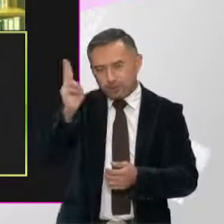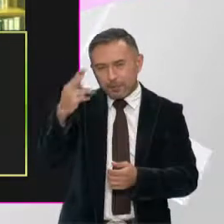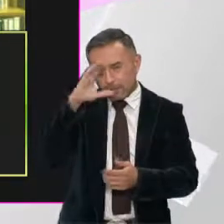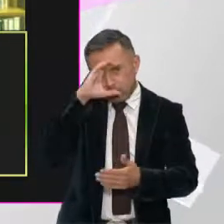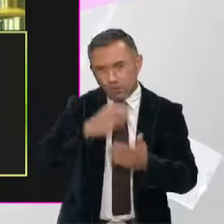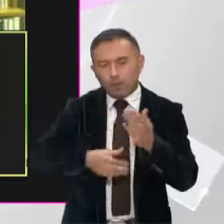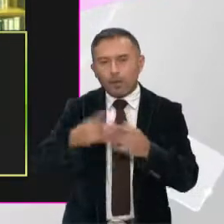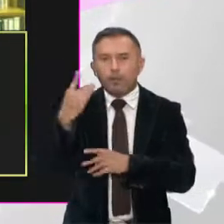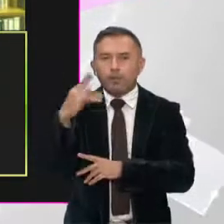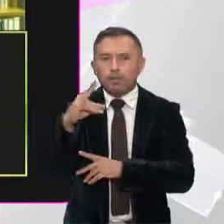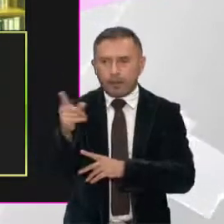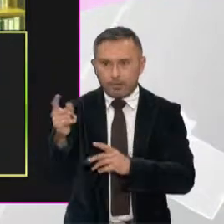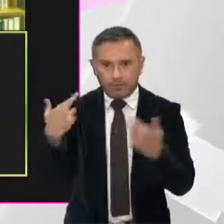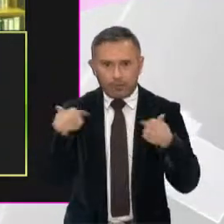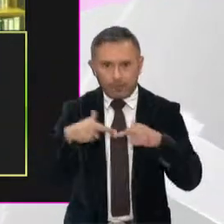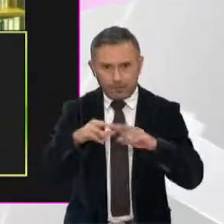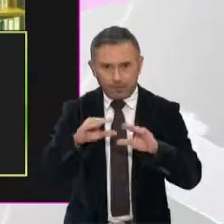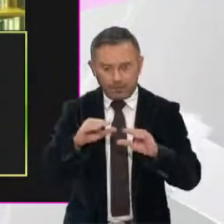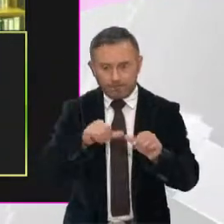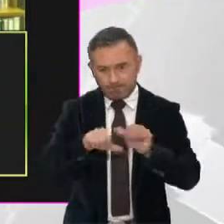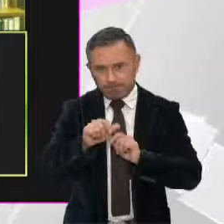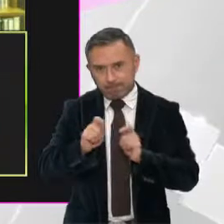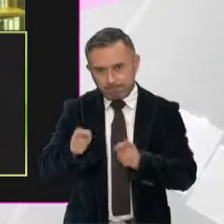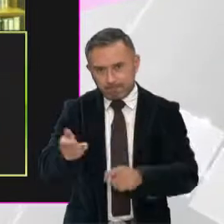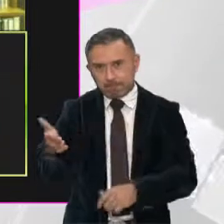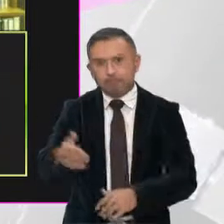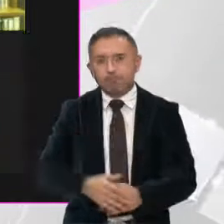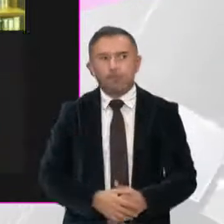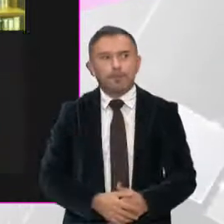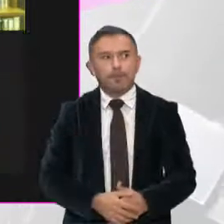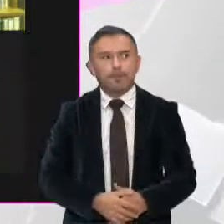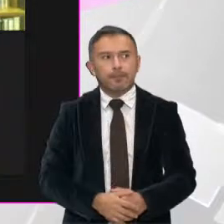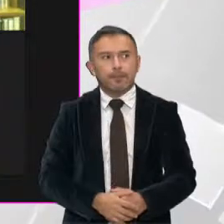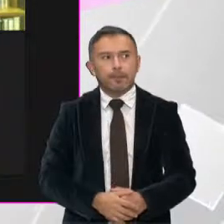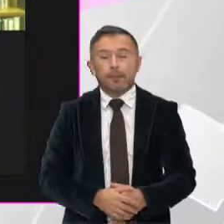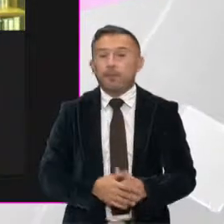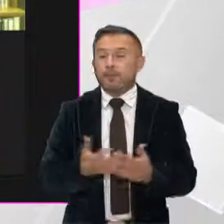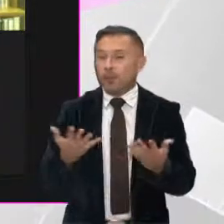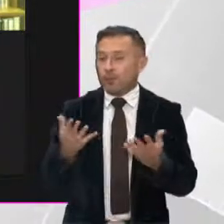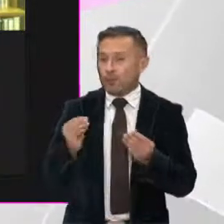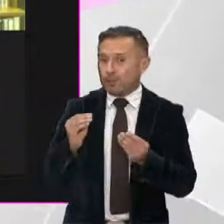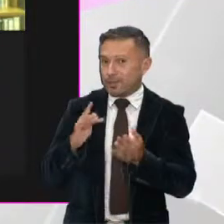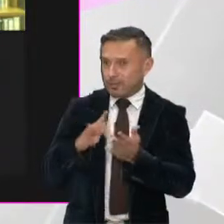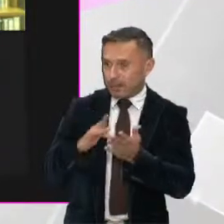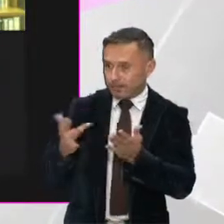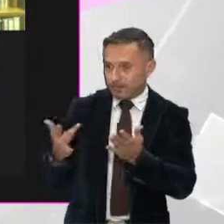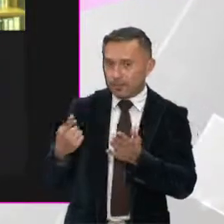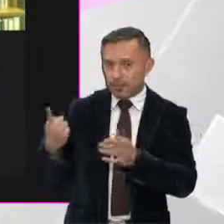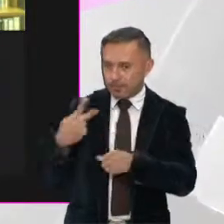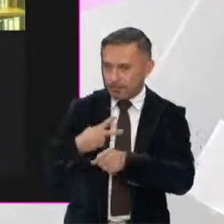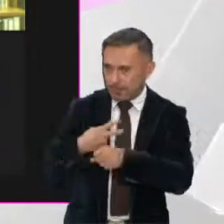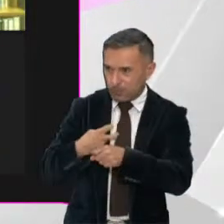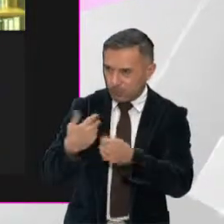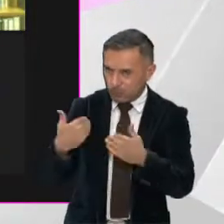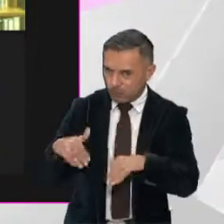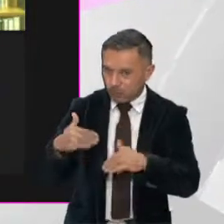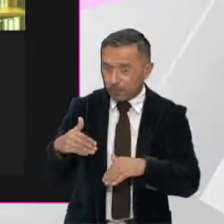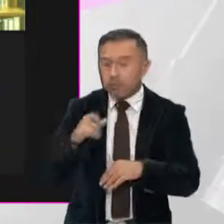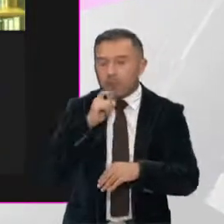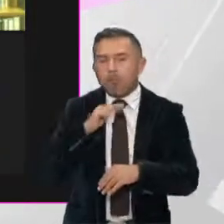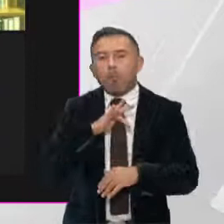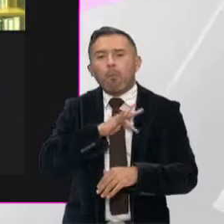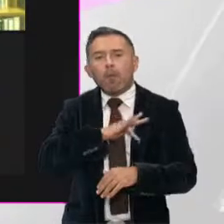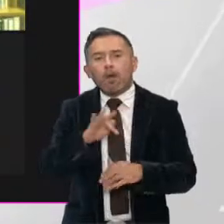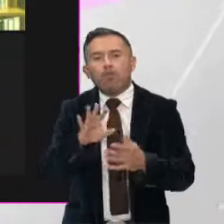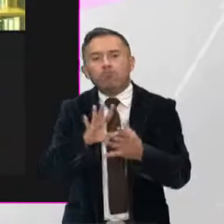the Universidad Católica Boliviana. Thank you. Thank you very much. Well, first of